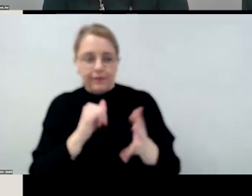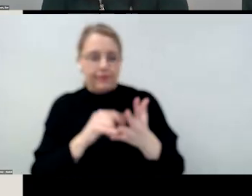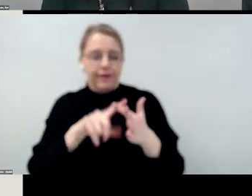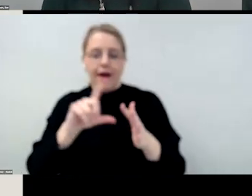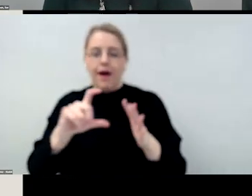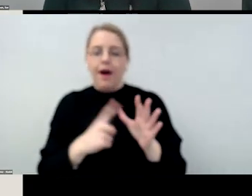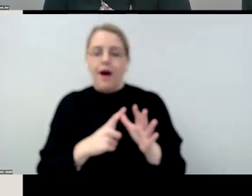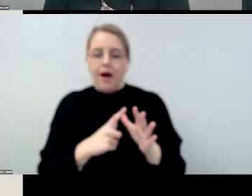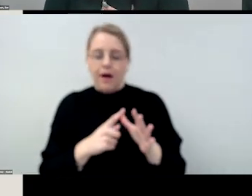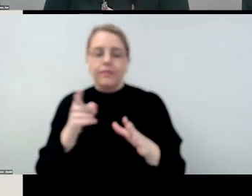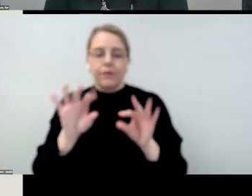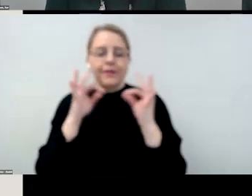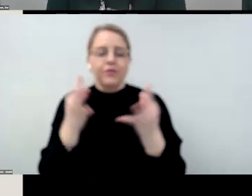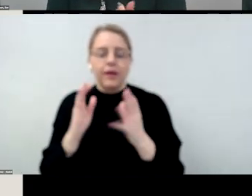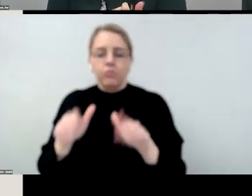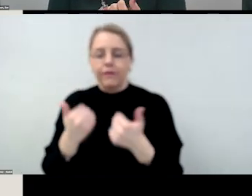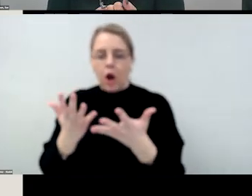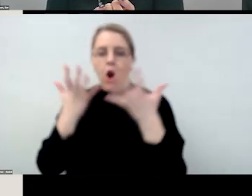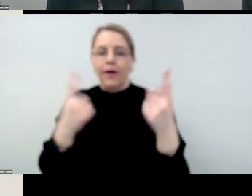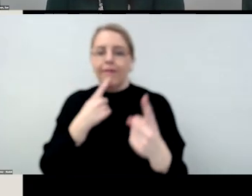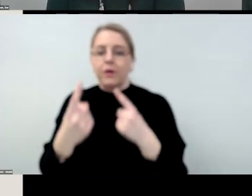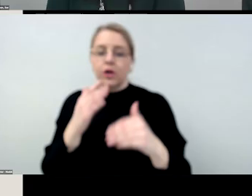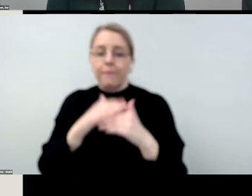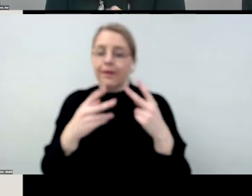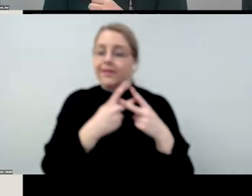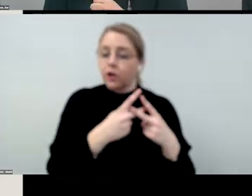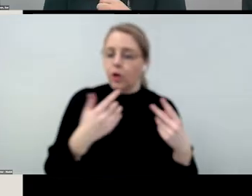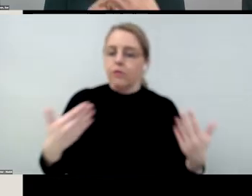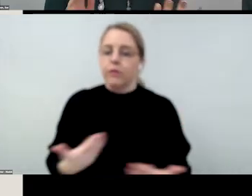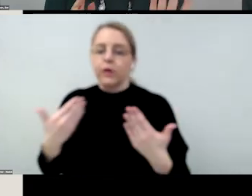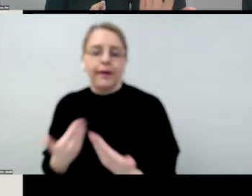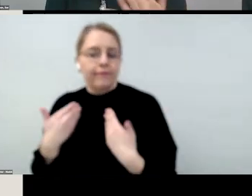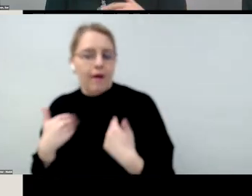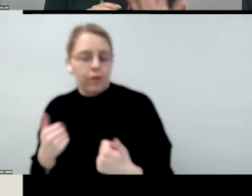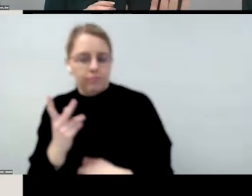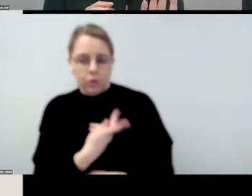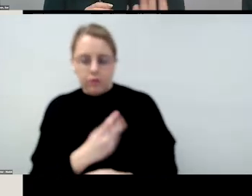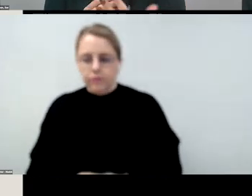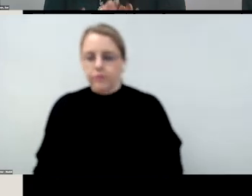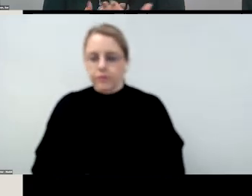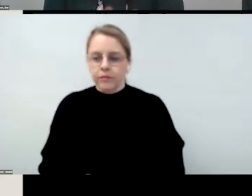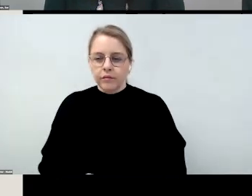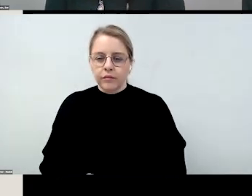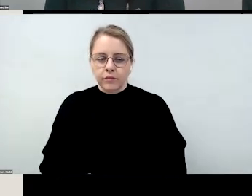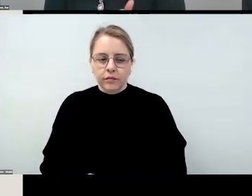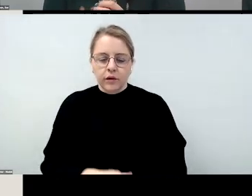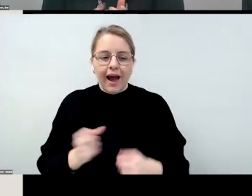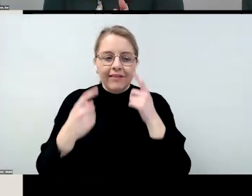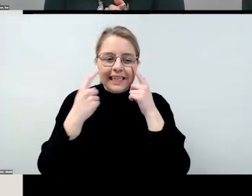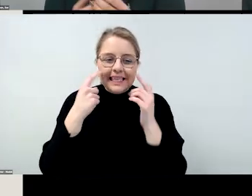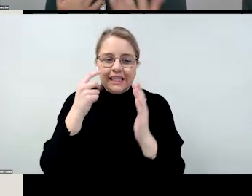which is an organization that provides lots of information about sexual and reproductive health. They have web pages in Easy Read to support people